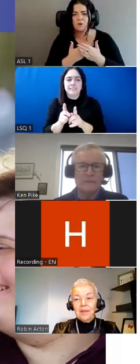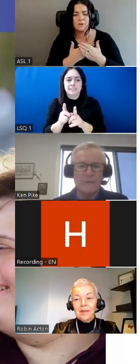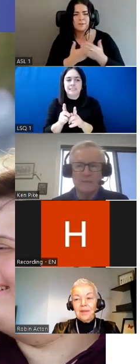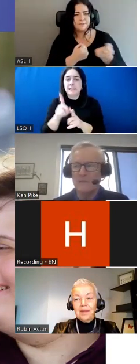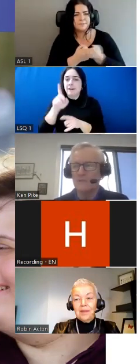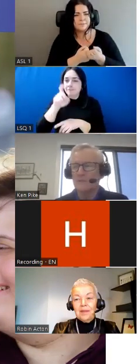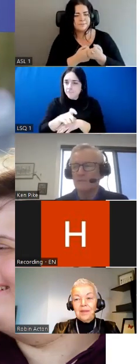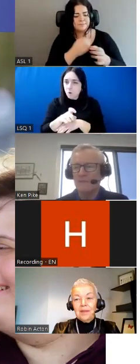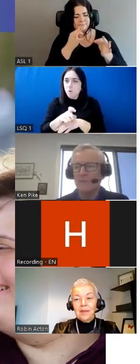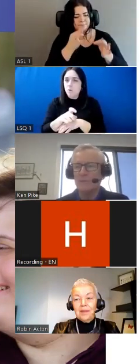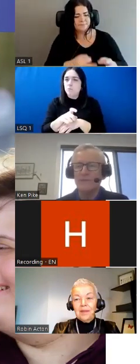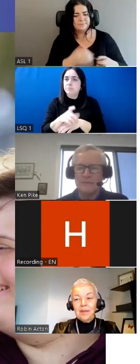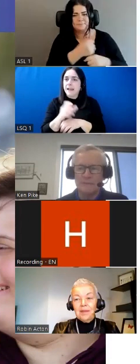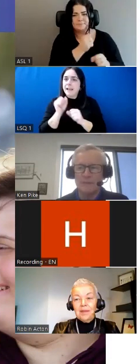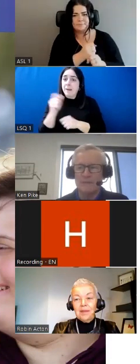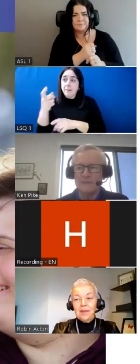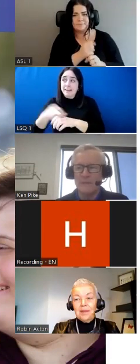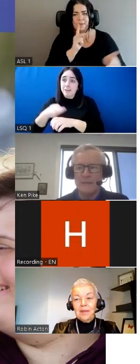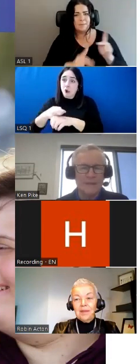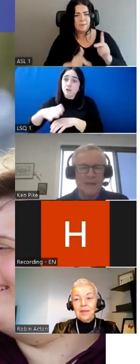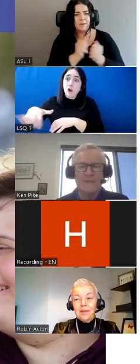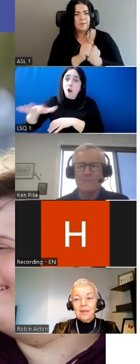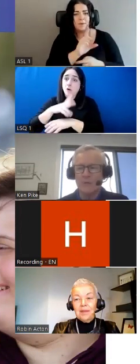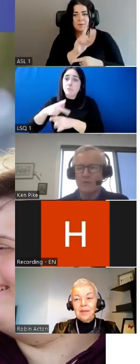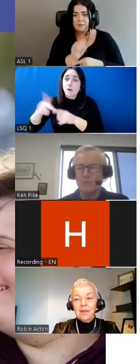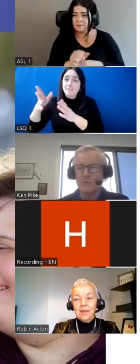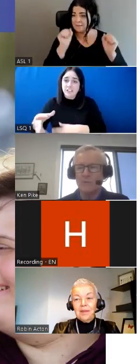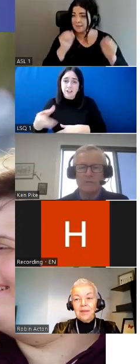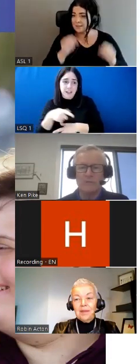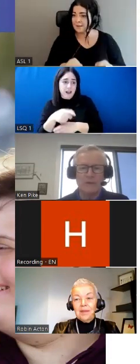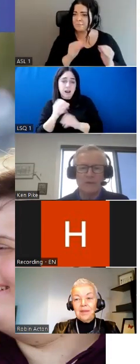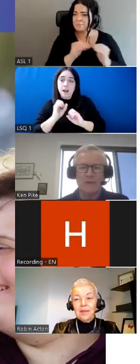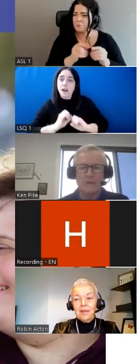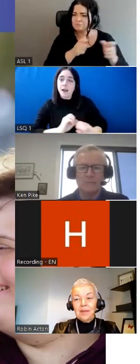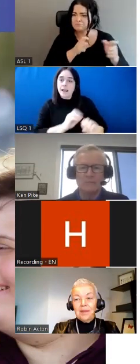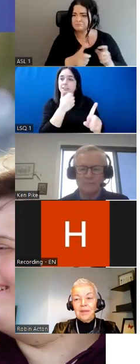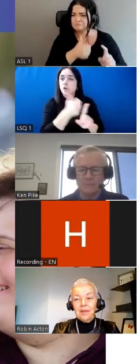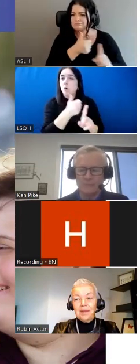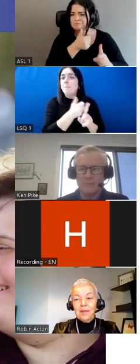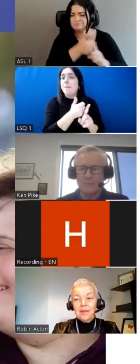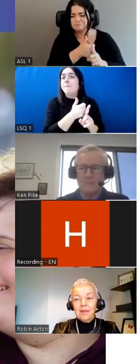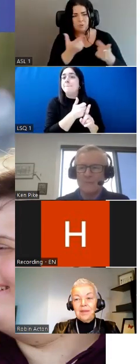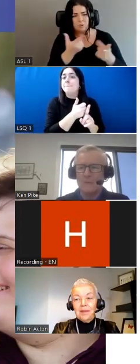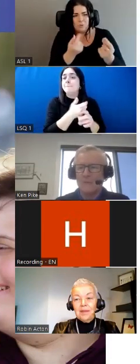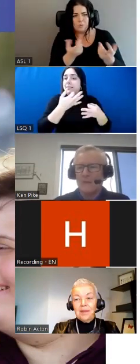legal way to make decisions, people with disabilities can have more control over their healthcare.